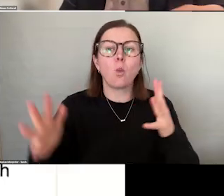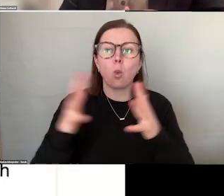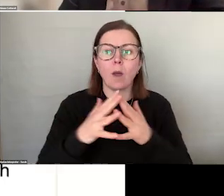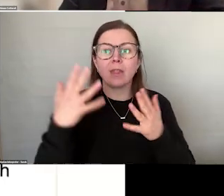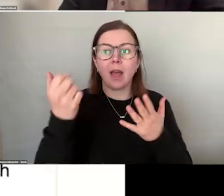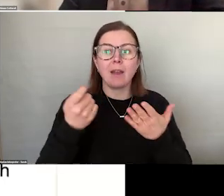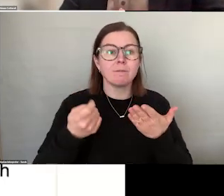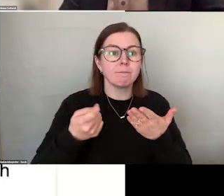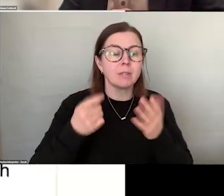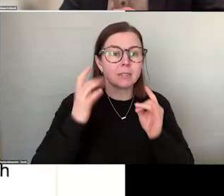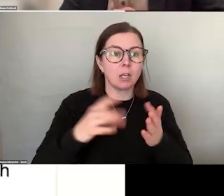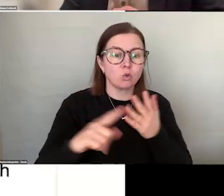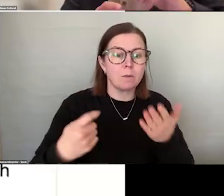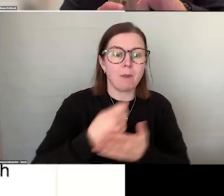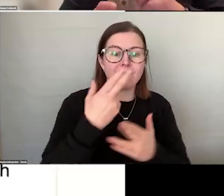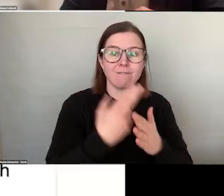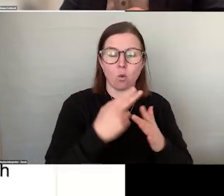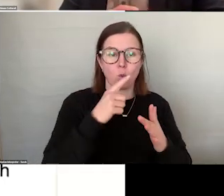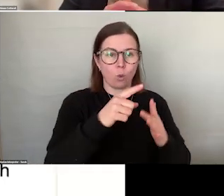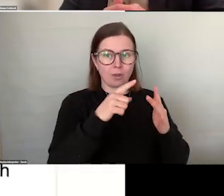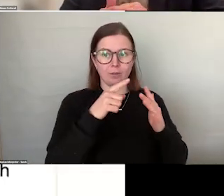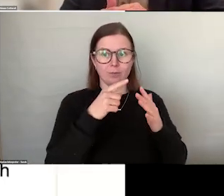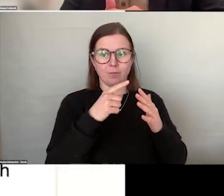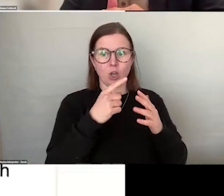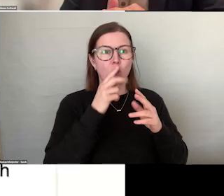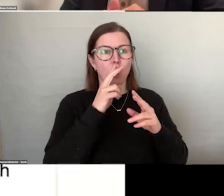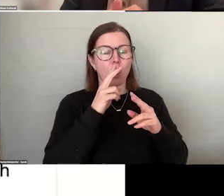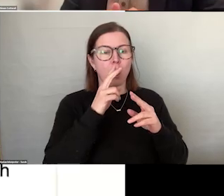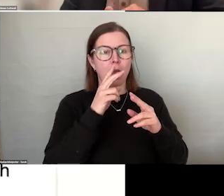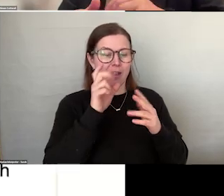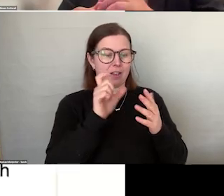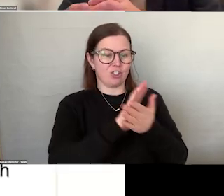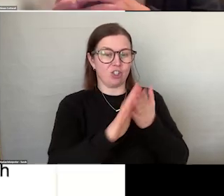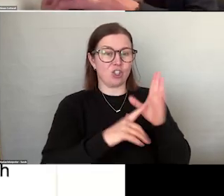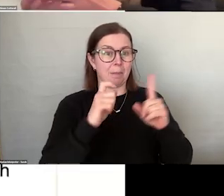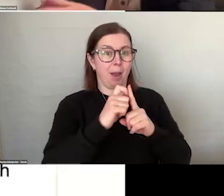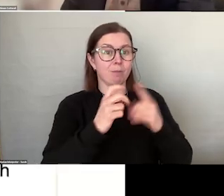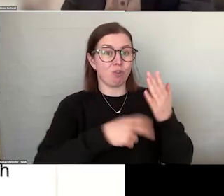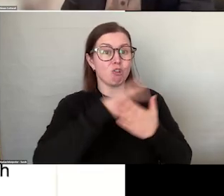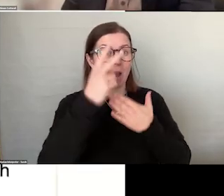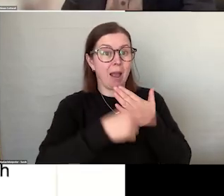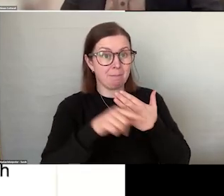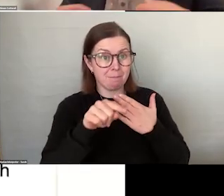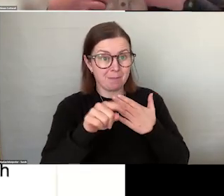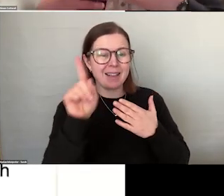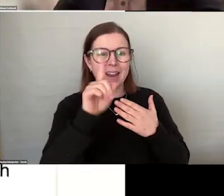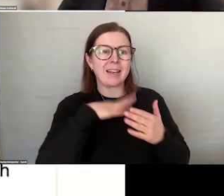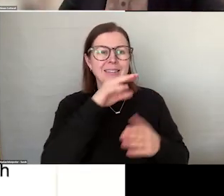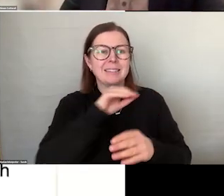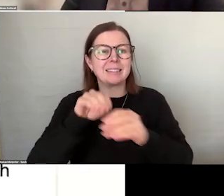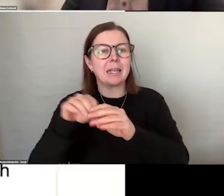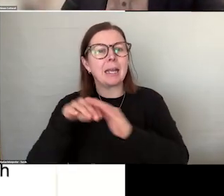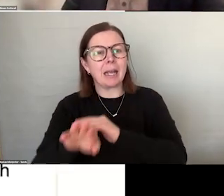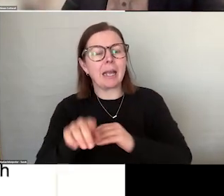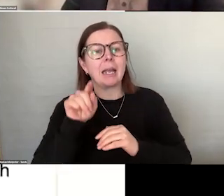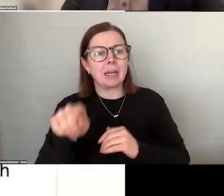property associated with the Comprehensive Health Assessment Program. It now needs to go into GP software, and GPs